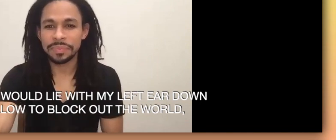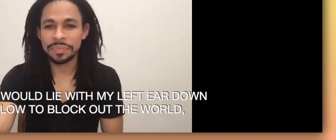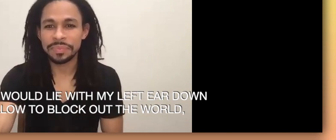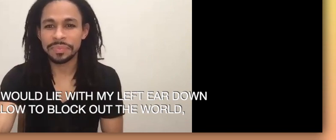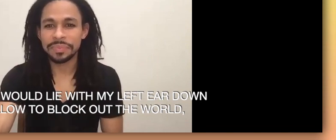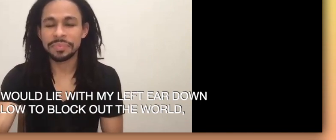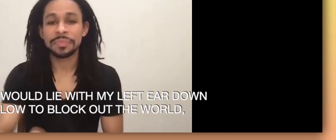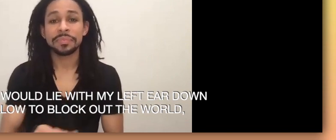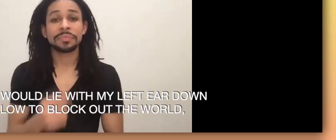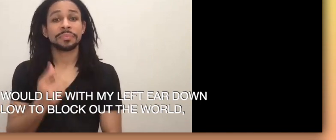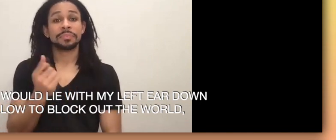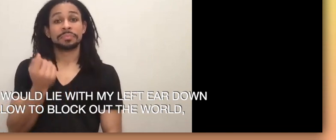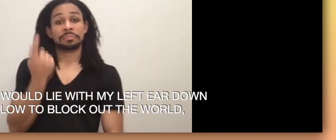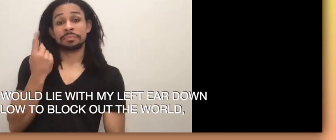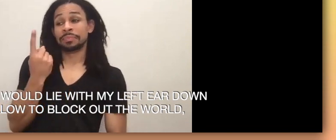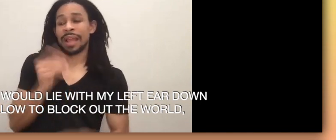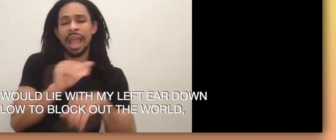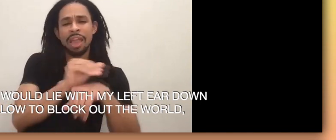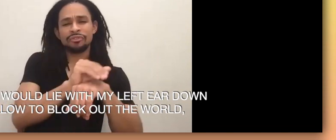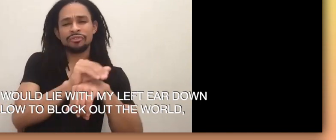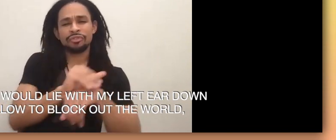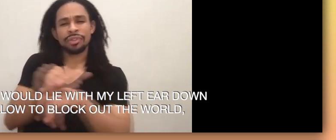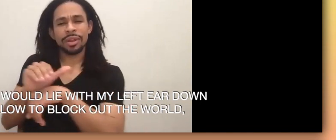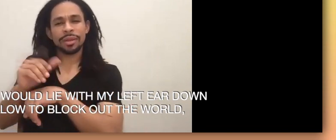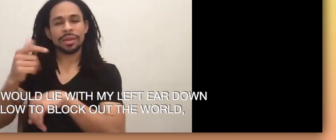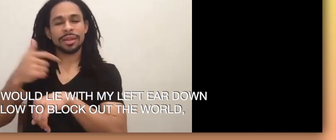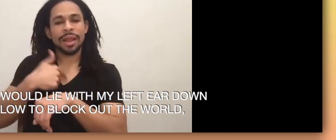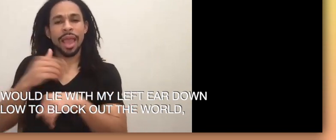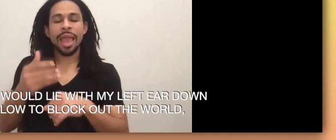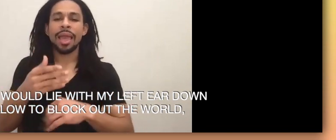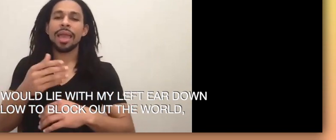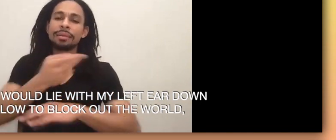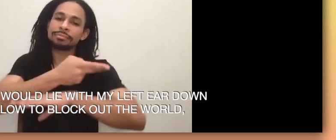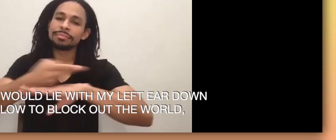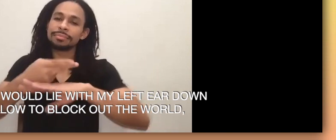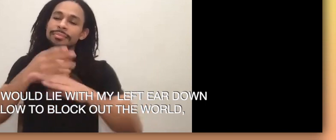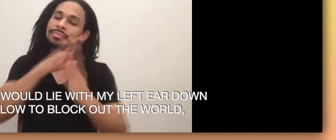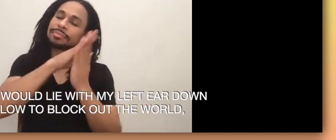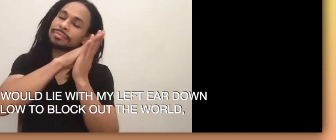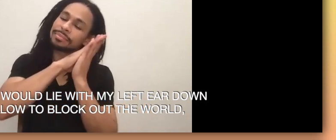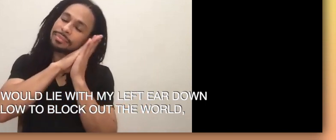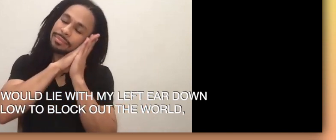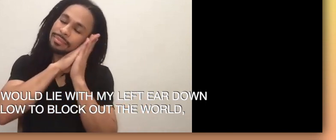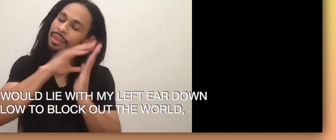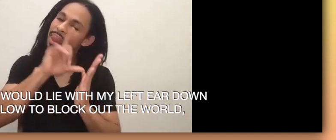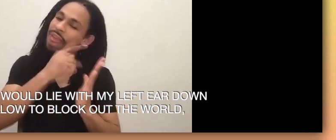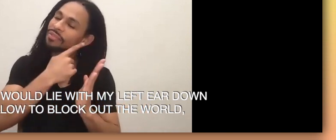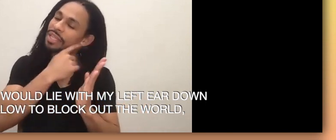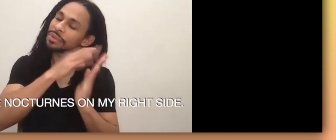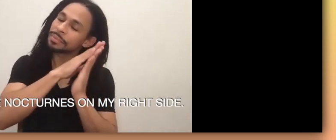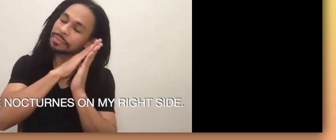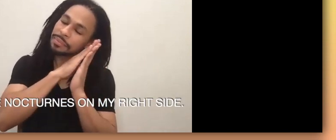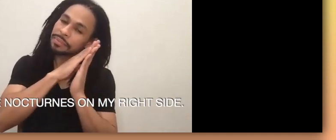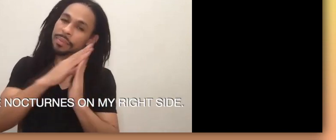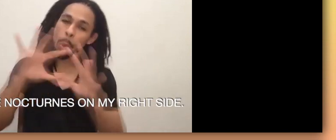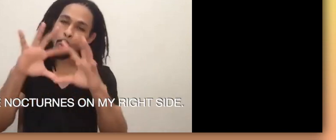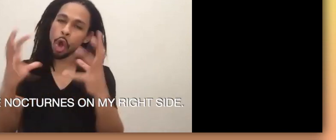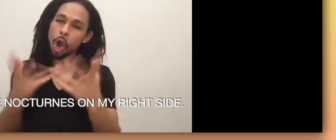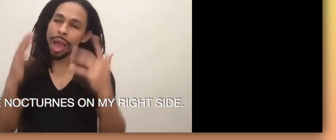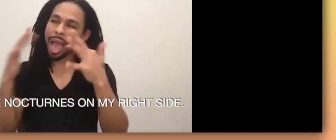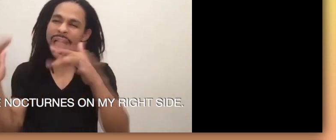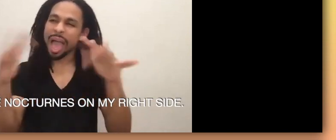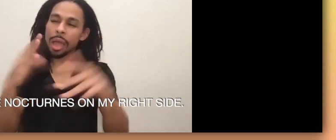Every night, I would lie with my left ear down on the pillow to block out the world and